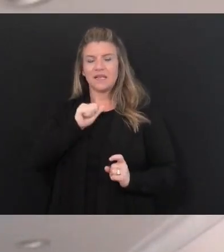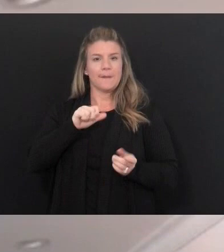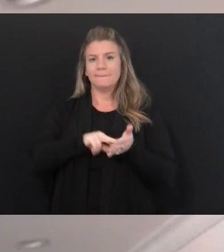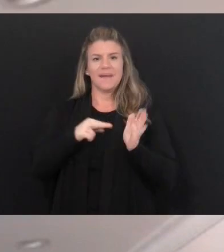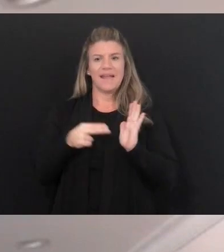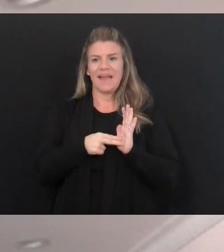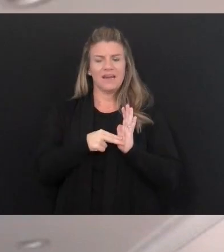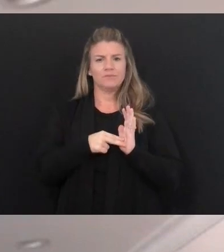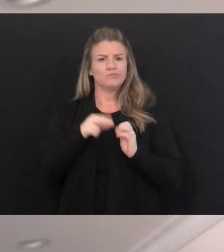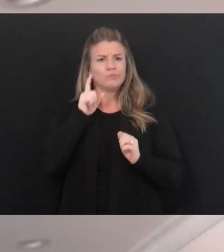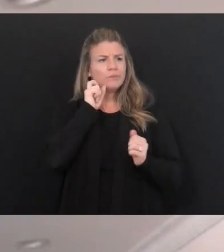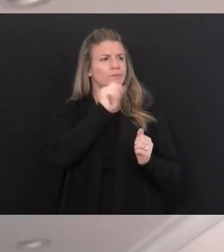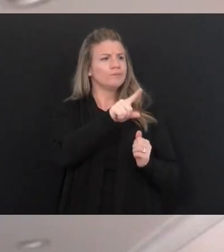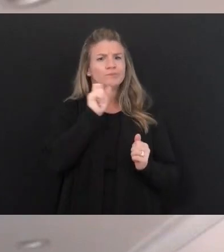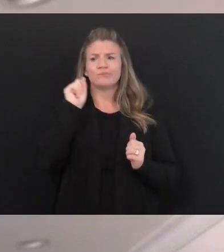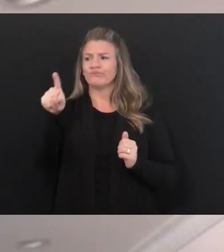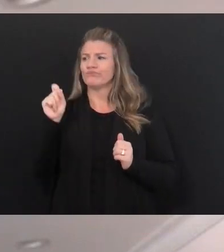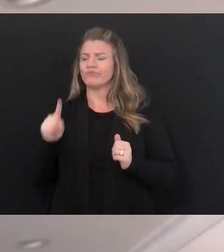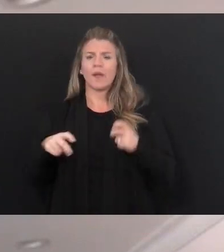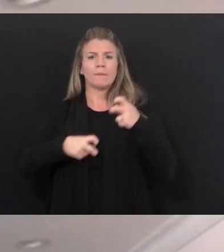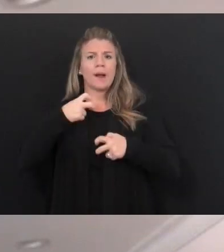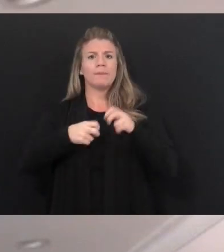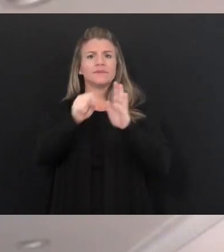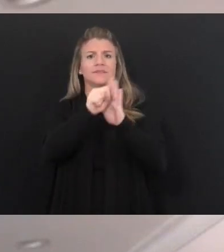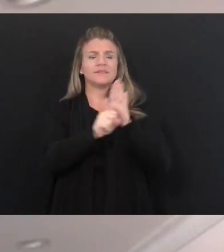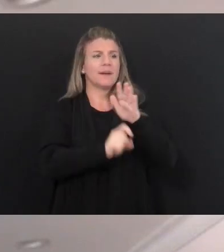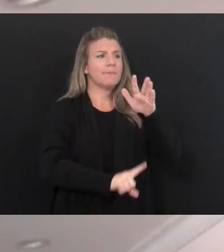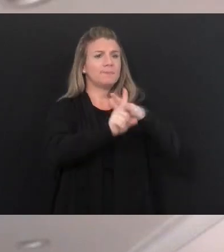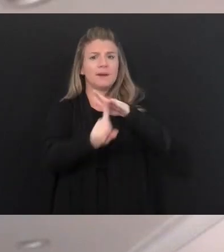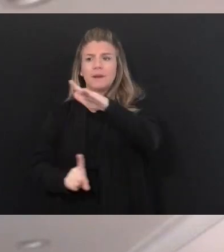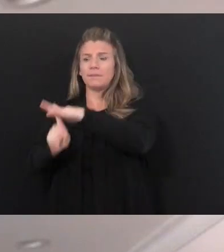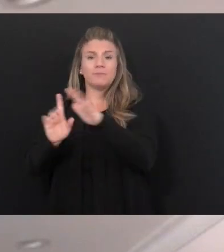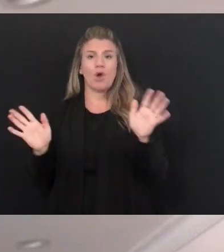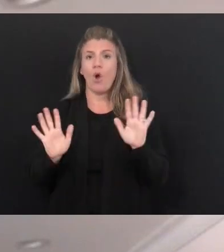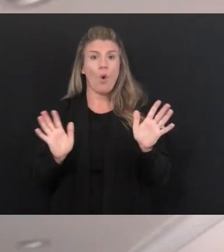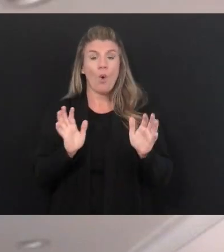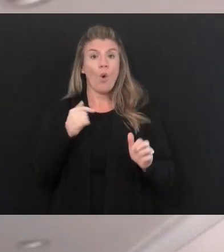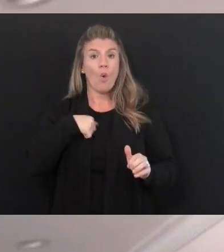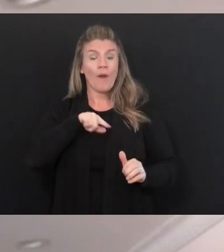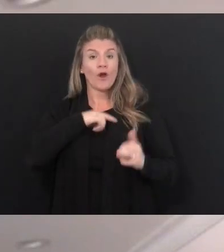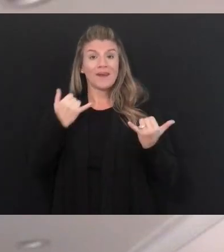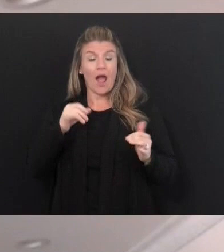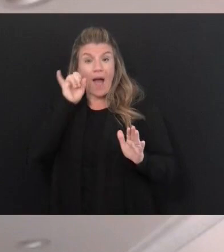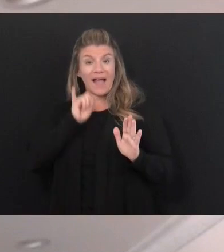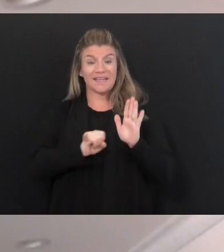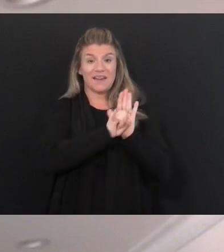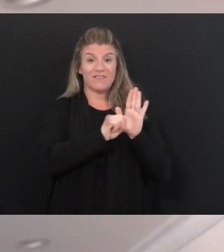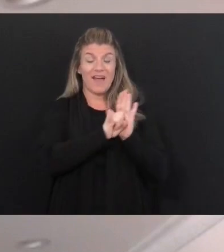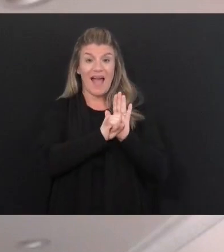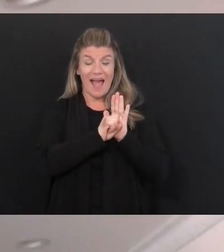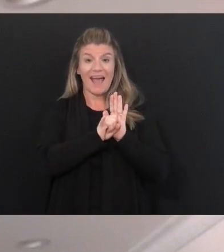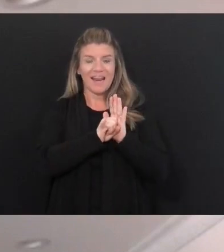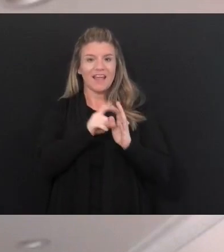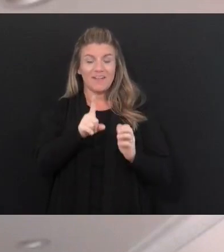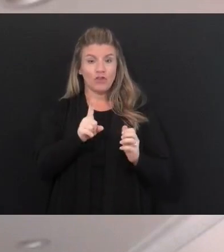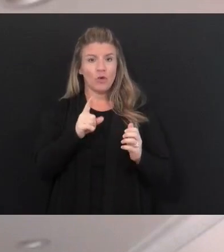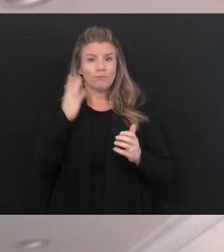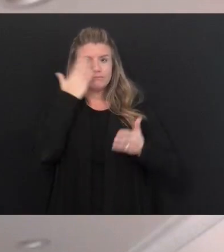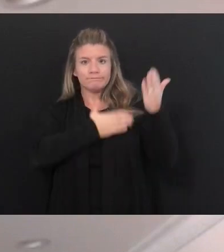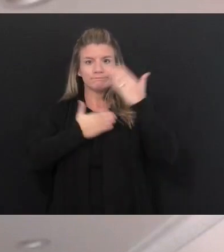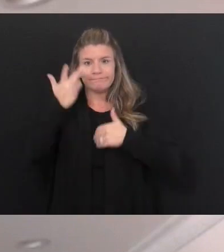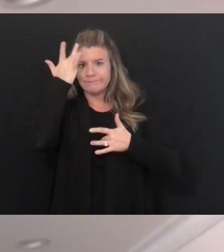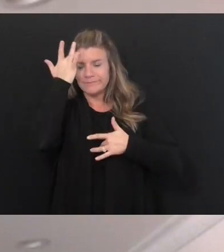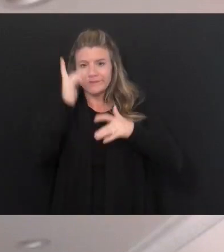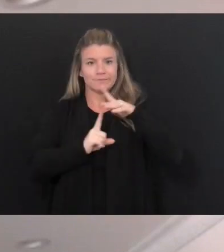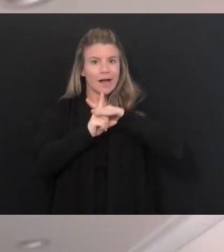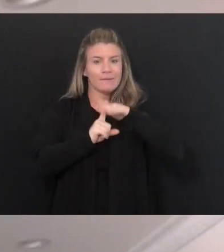prevalence of COVID is in the state. It's really a test to try to make sure we're identifying asymptomatic or pre-symptomatic people in